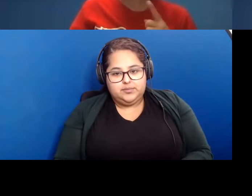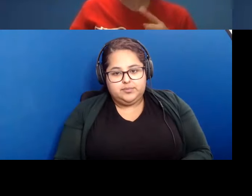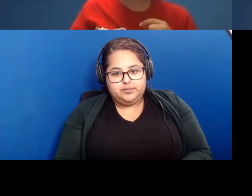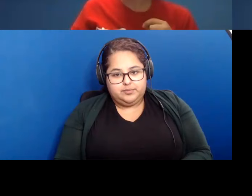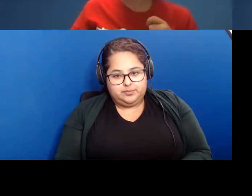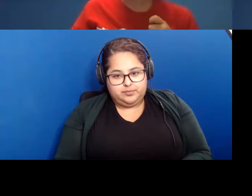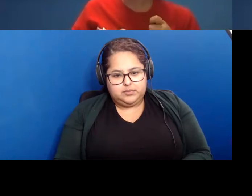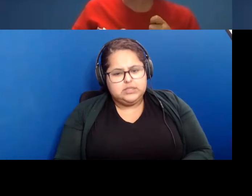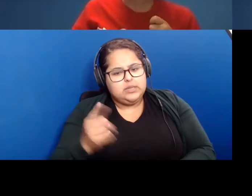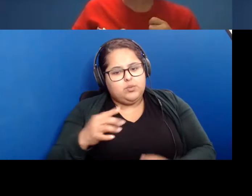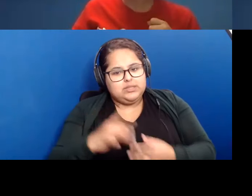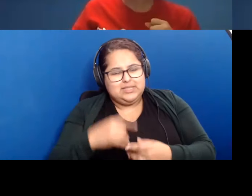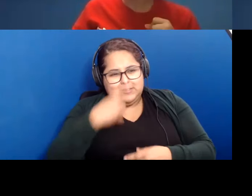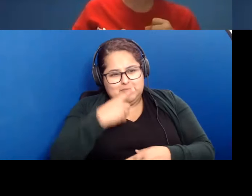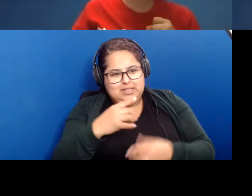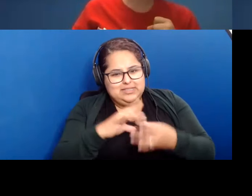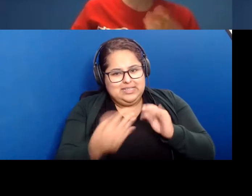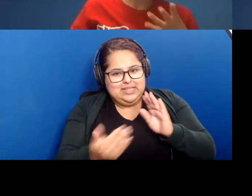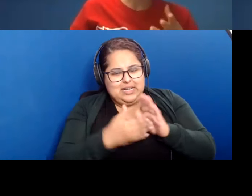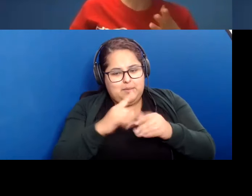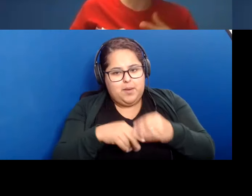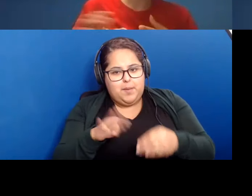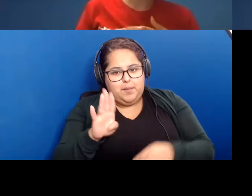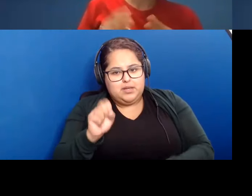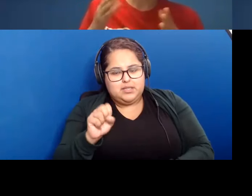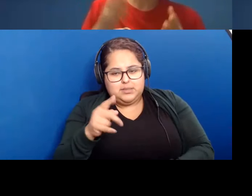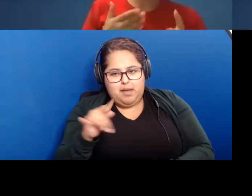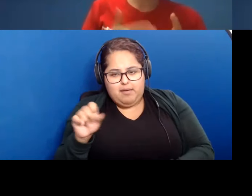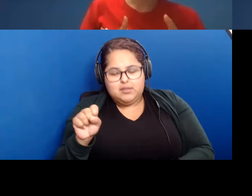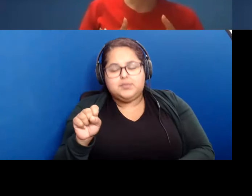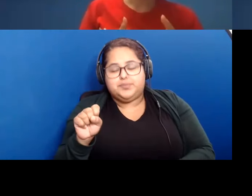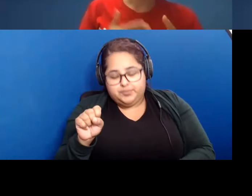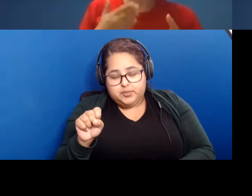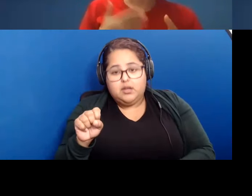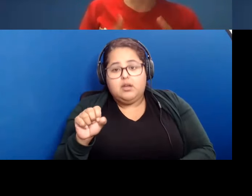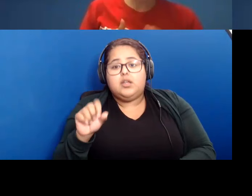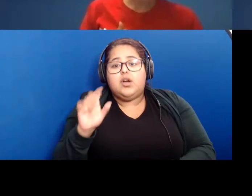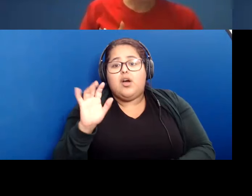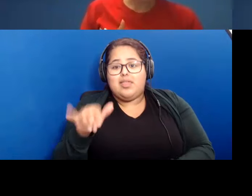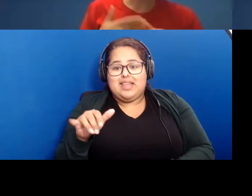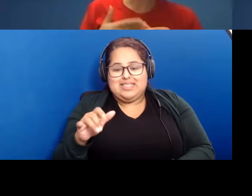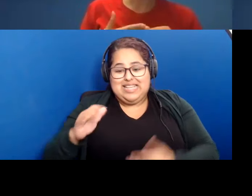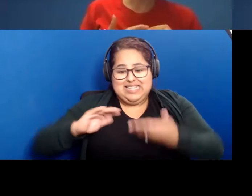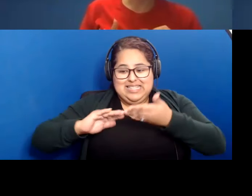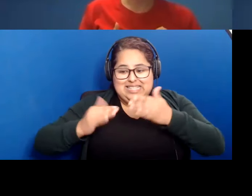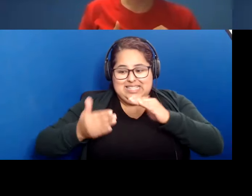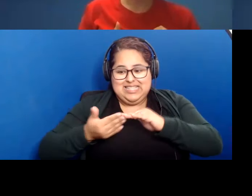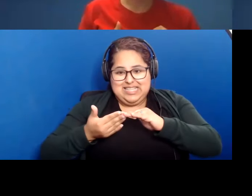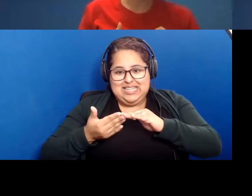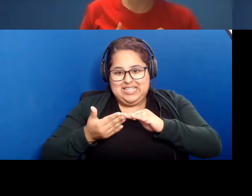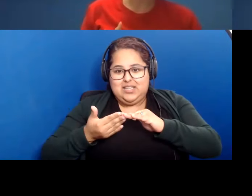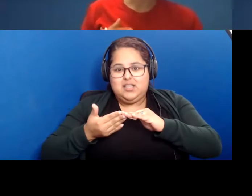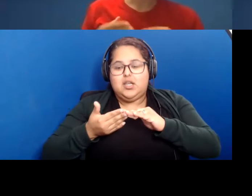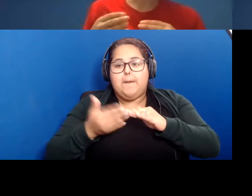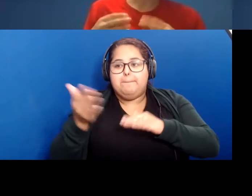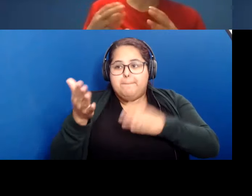Oh, and then someone said, can you repeat what you said about the bus pass? Yes, so bus pass is the city transportation, public